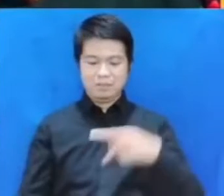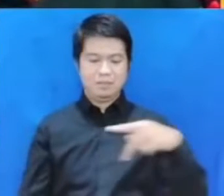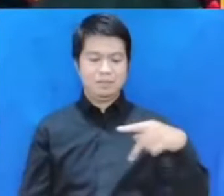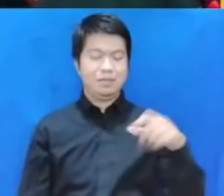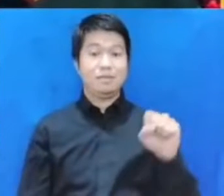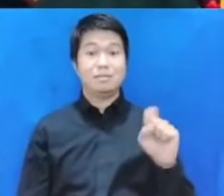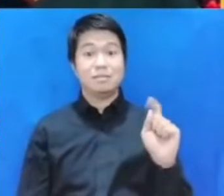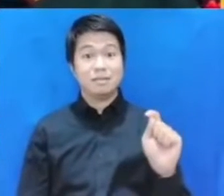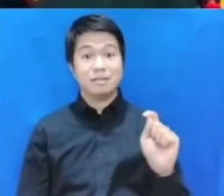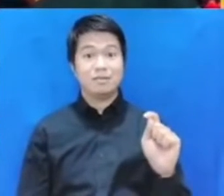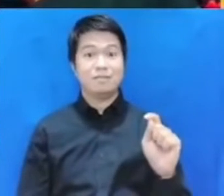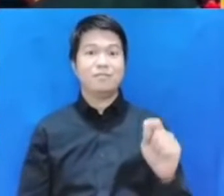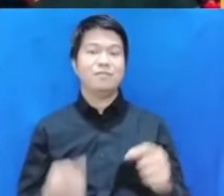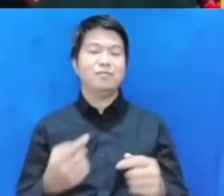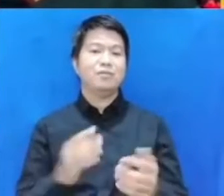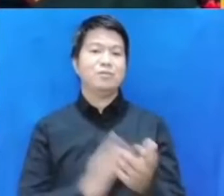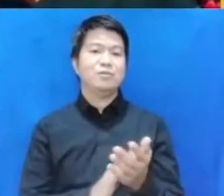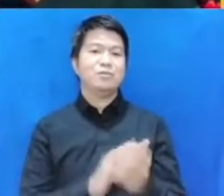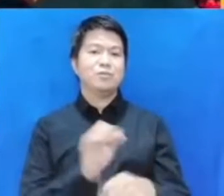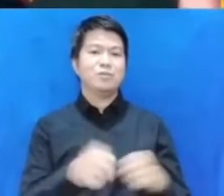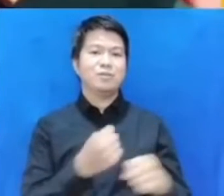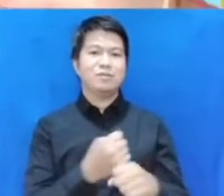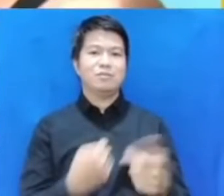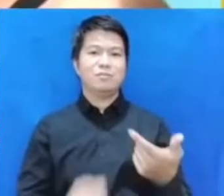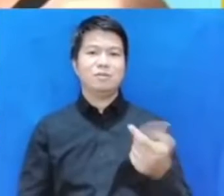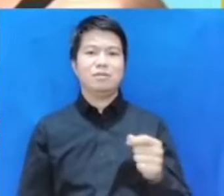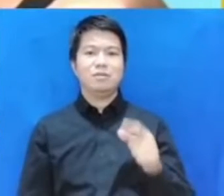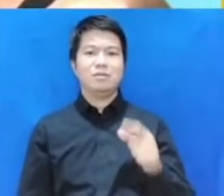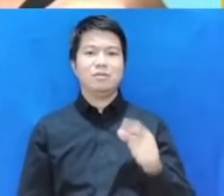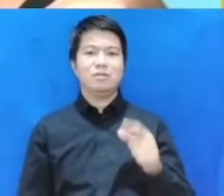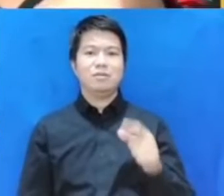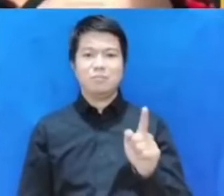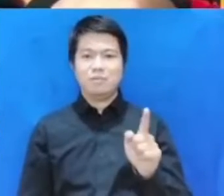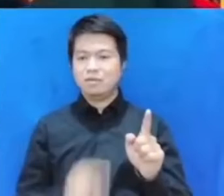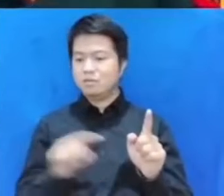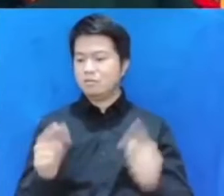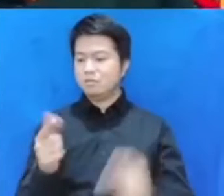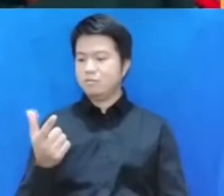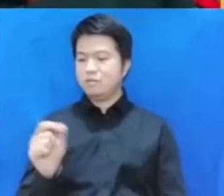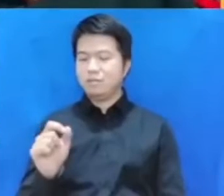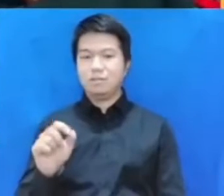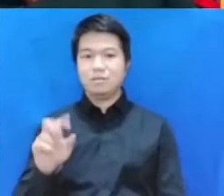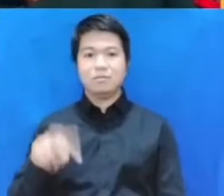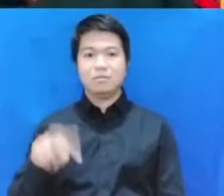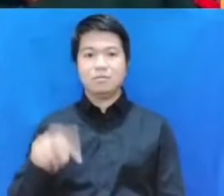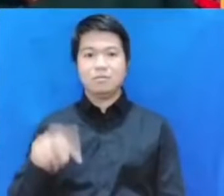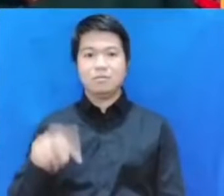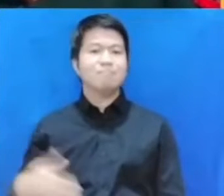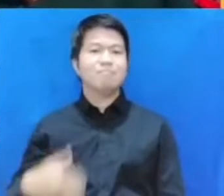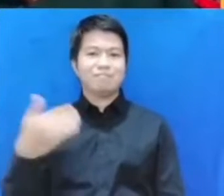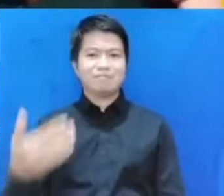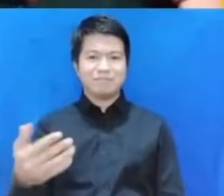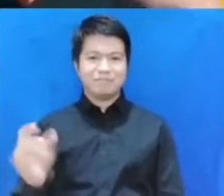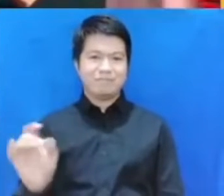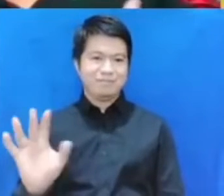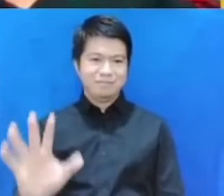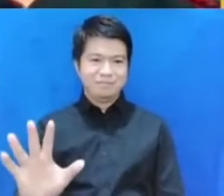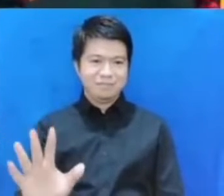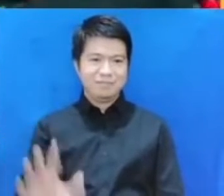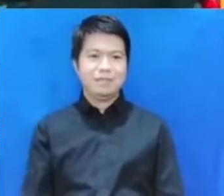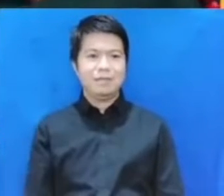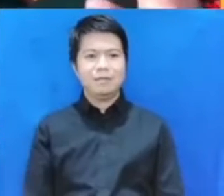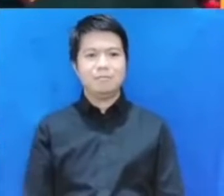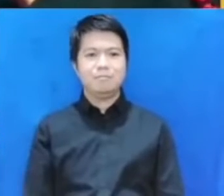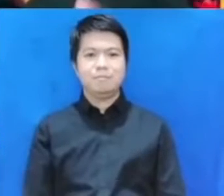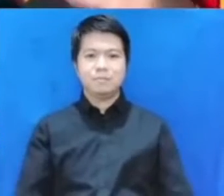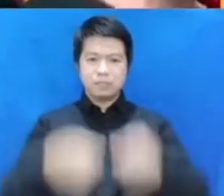year 2021-2022. Moving on to the next feature, and that is the scope, the scope of